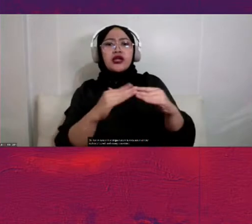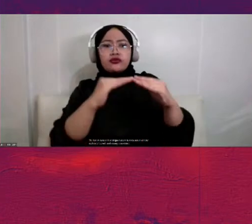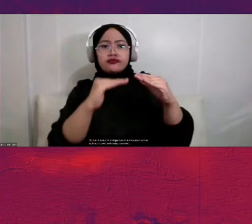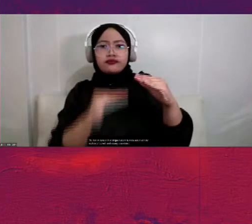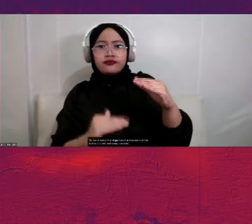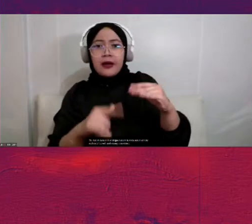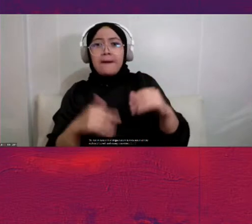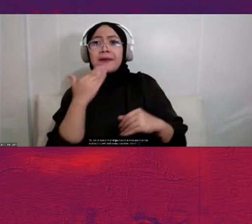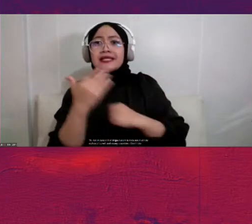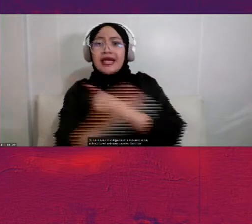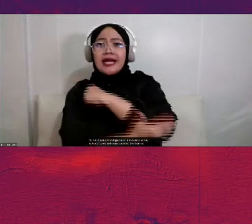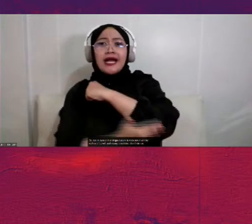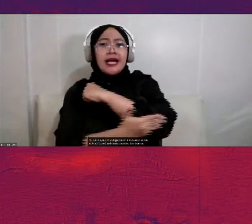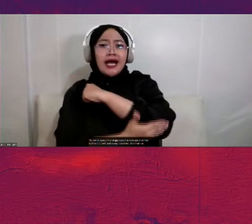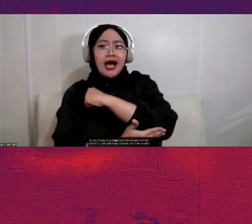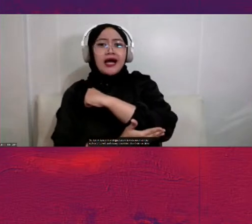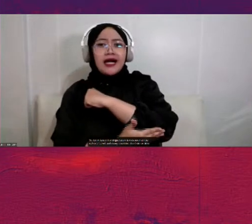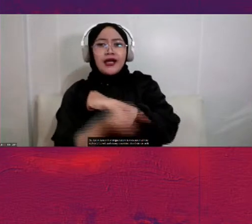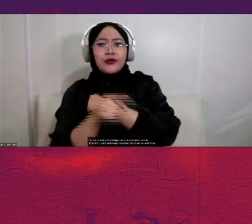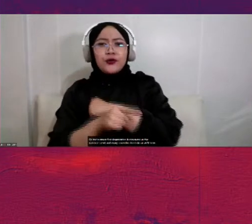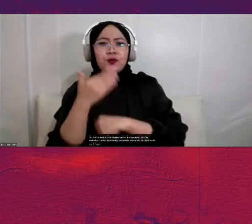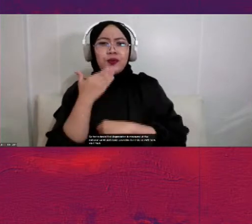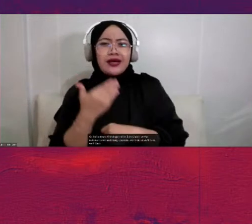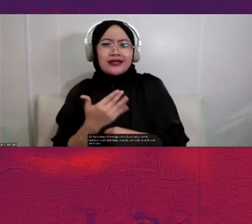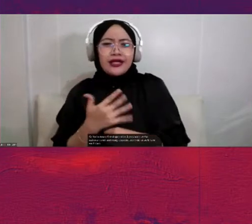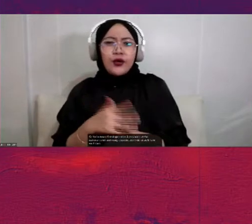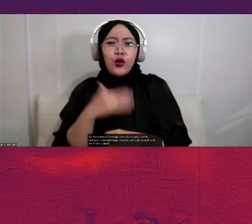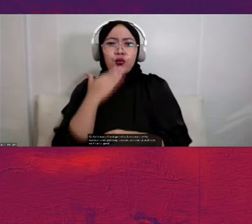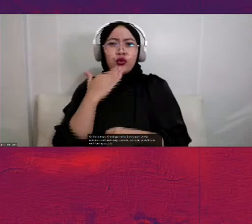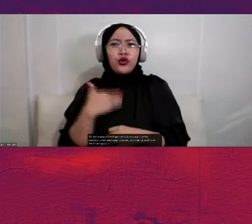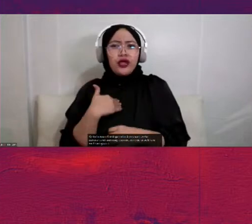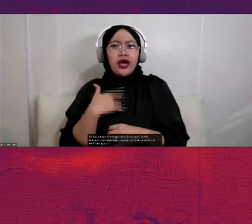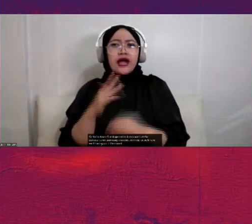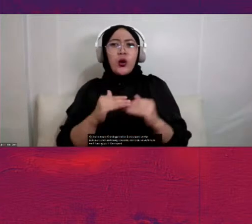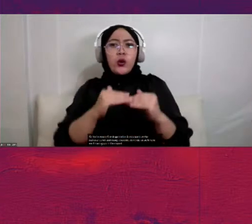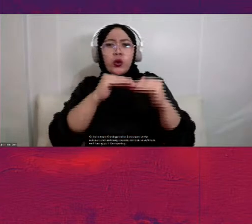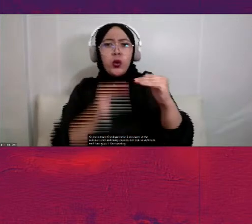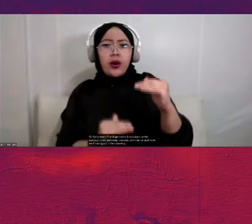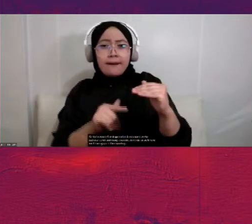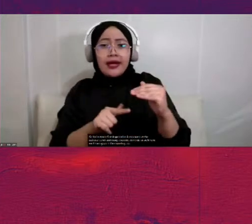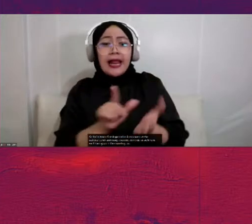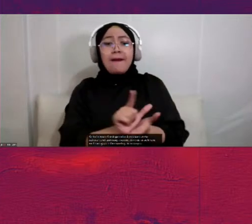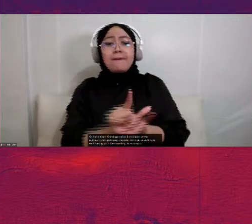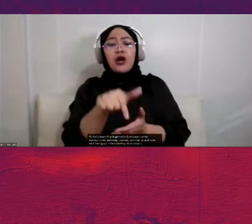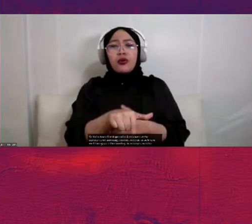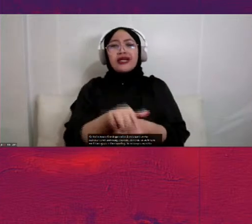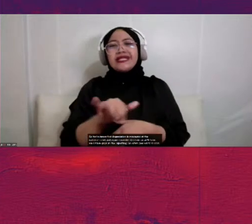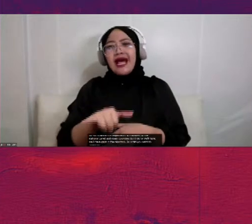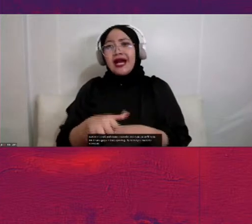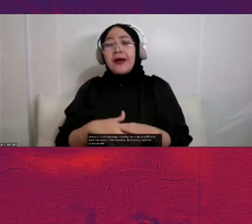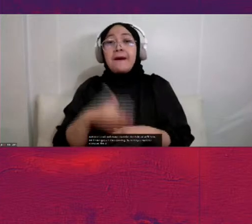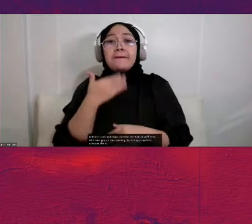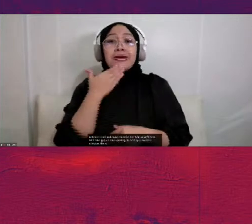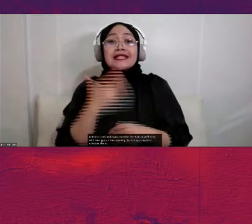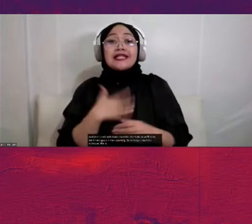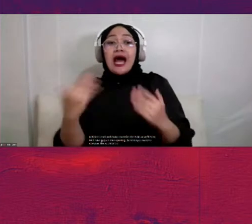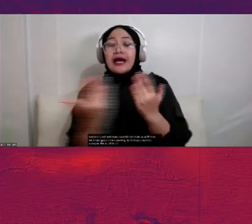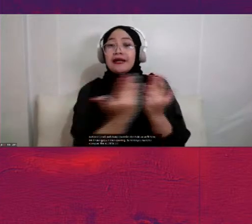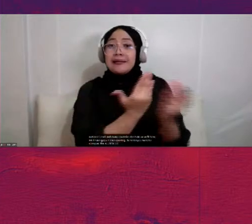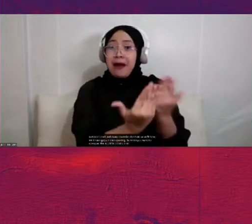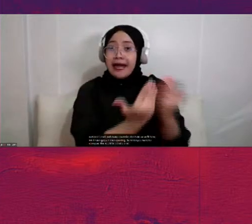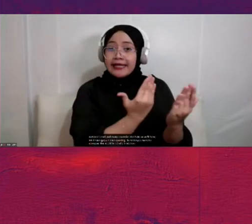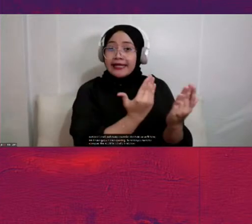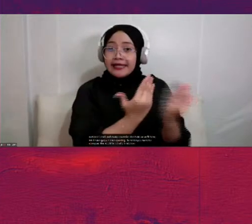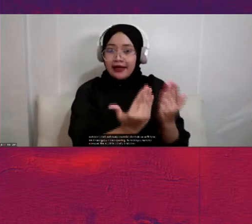countries don't do so or have gaps in the reporting. So, when you want to compare, this is a little bit of